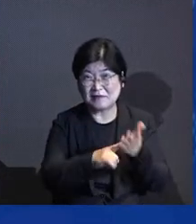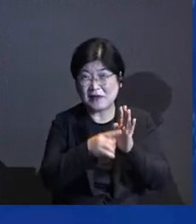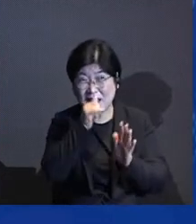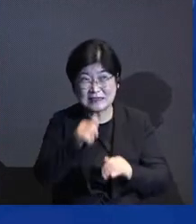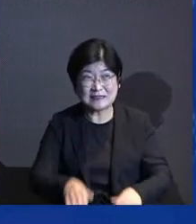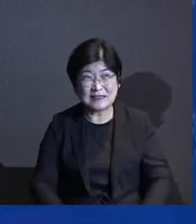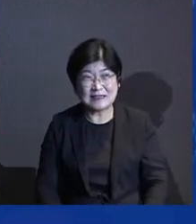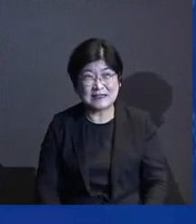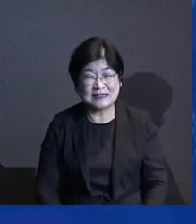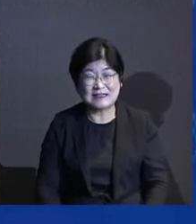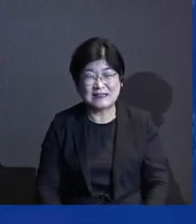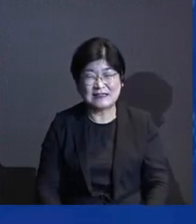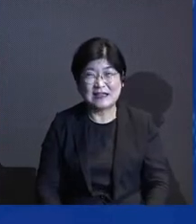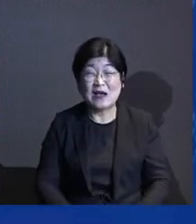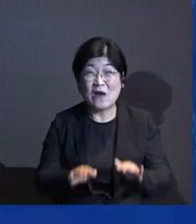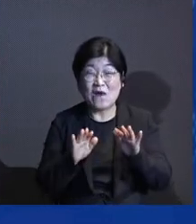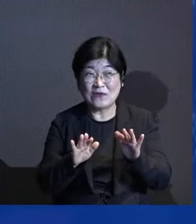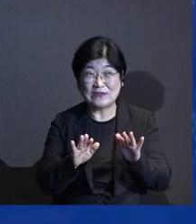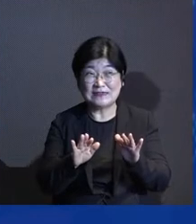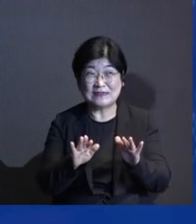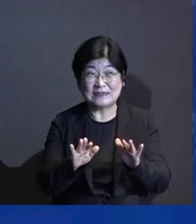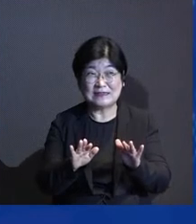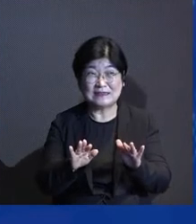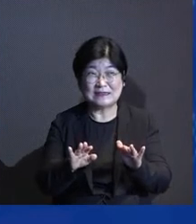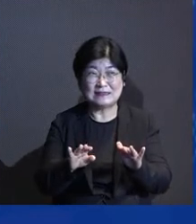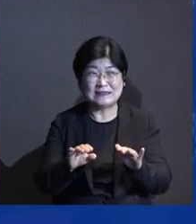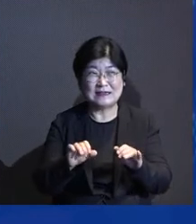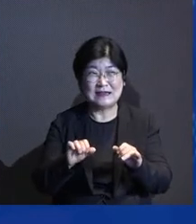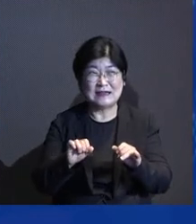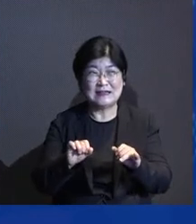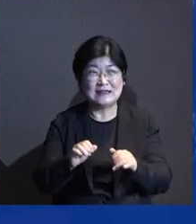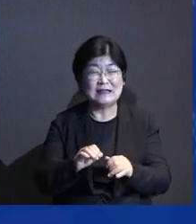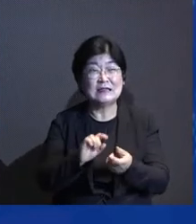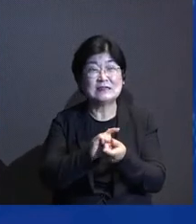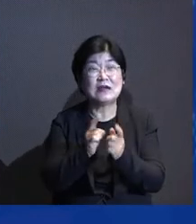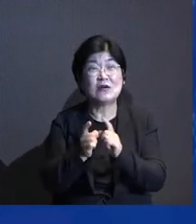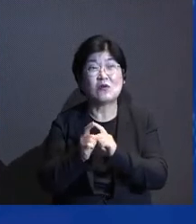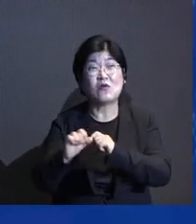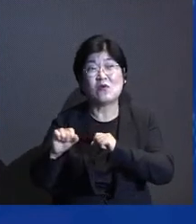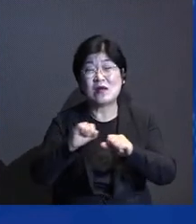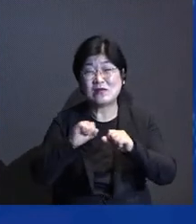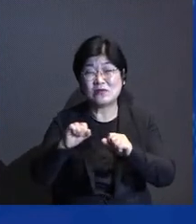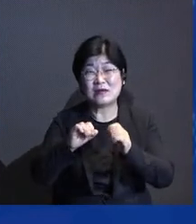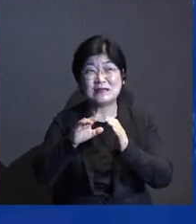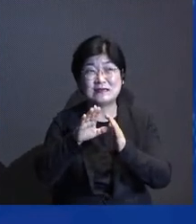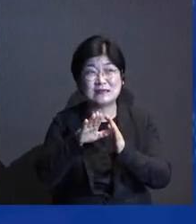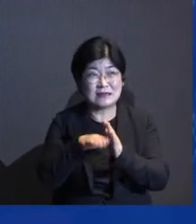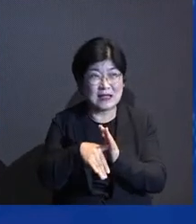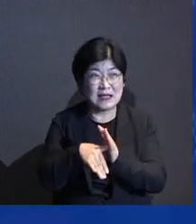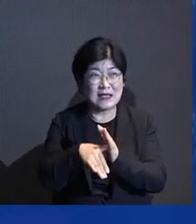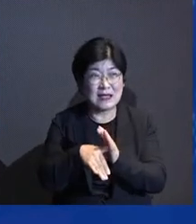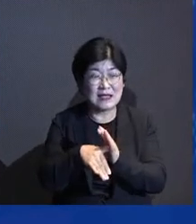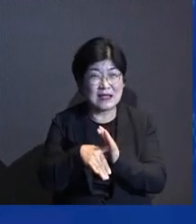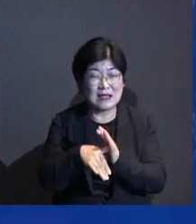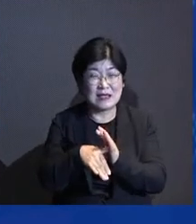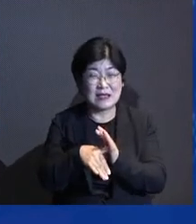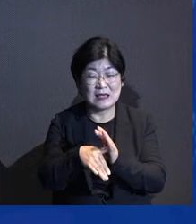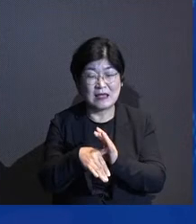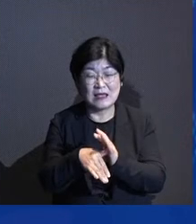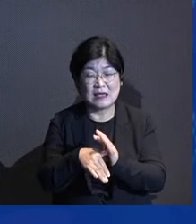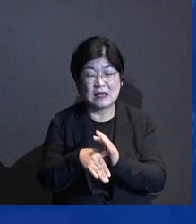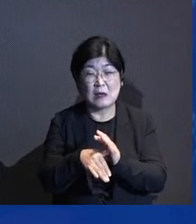as one of the national specialists on intergenerational self-help club, which is called